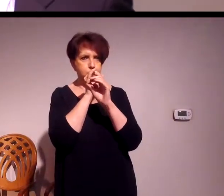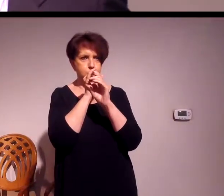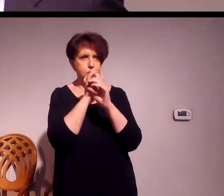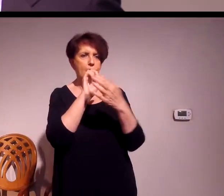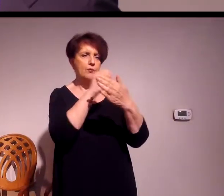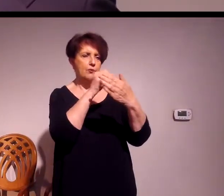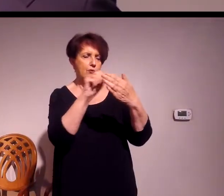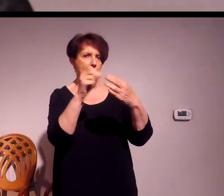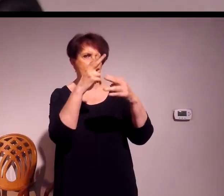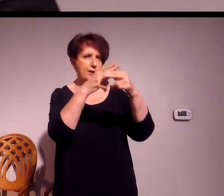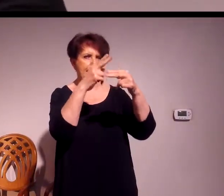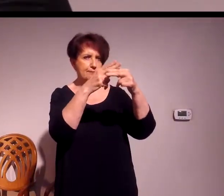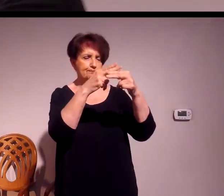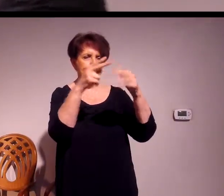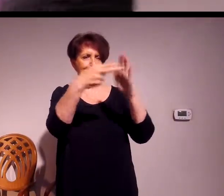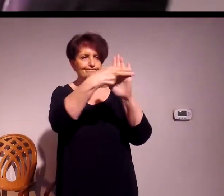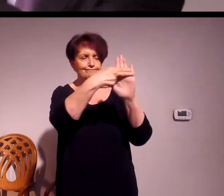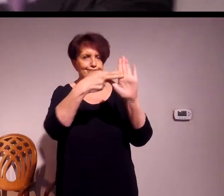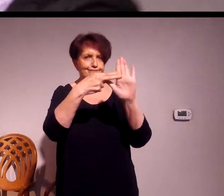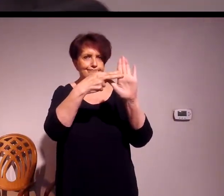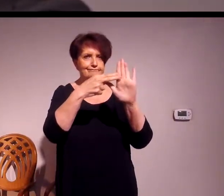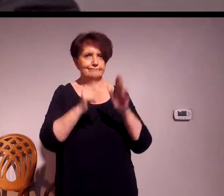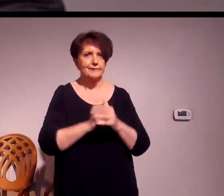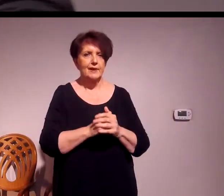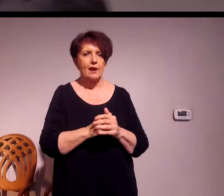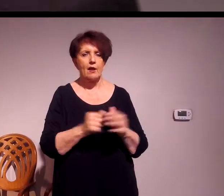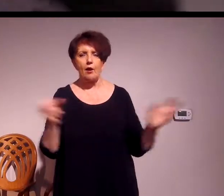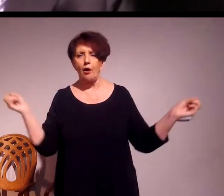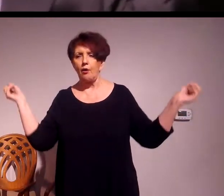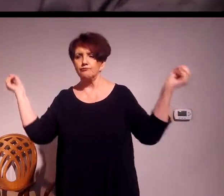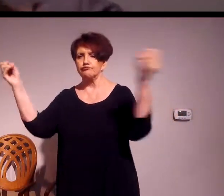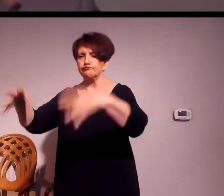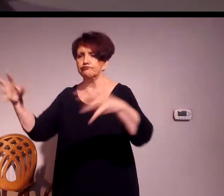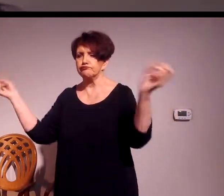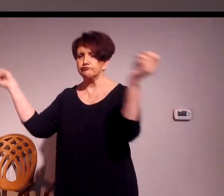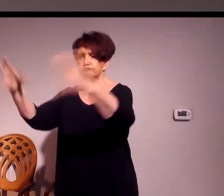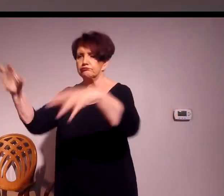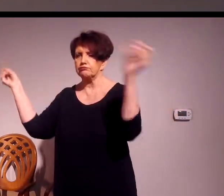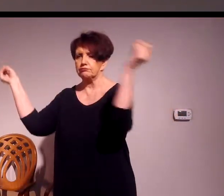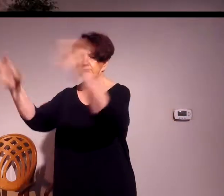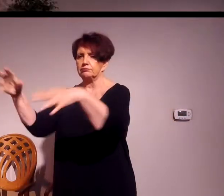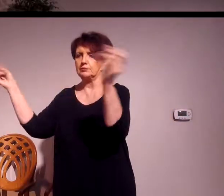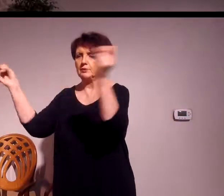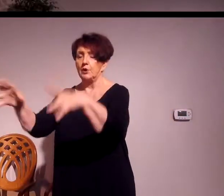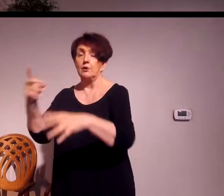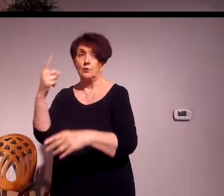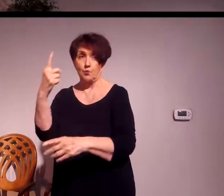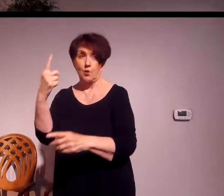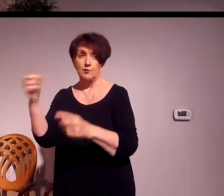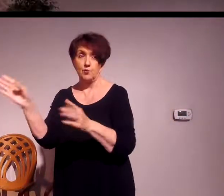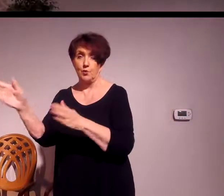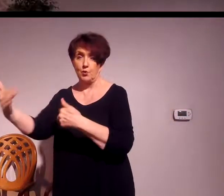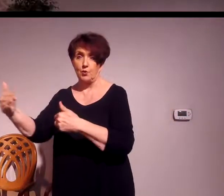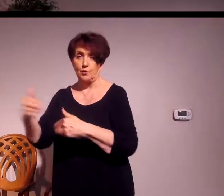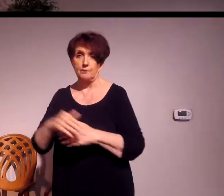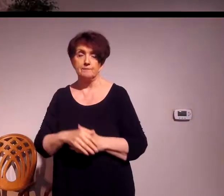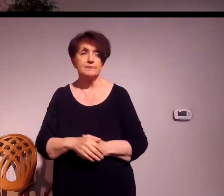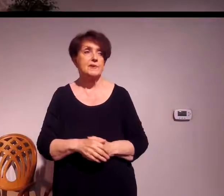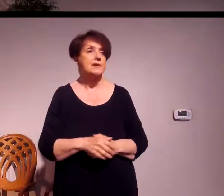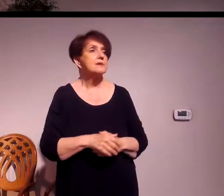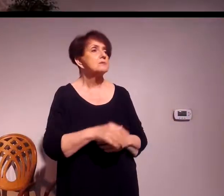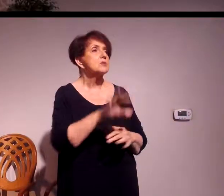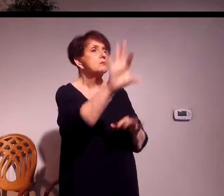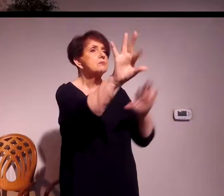balloon, okay? Now I'm going to take all those balloons, and I'm going to throw all those balloons in one room. And now I'm going to call on you and you, and I'm going to